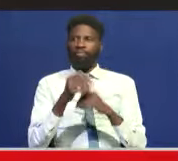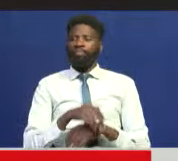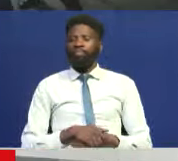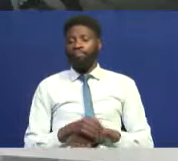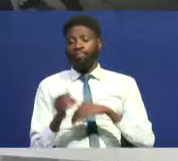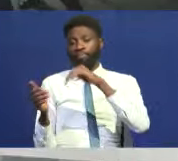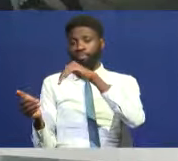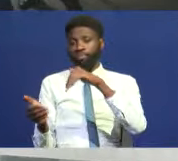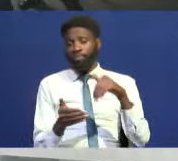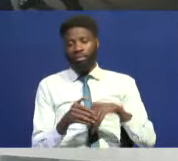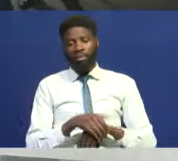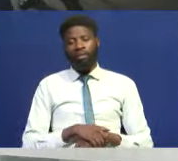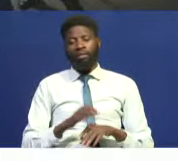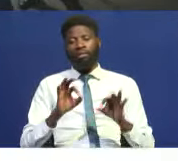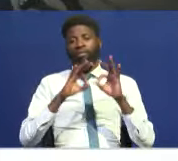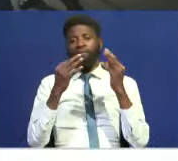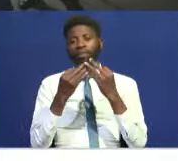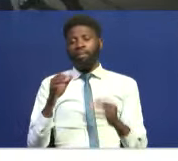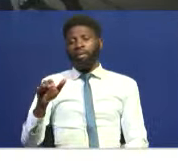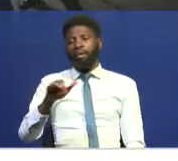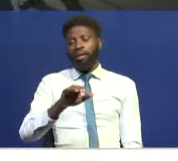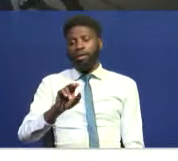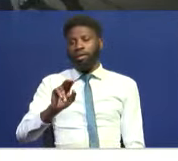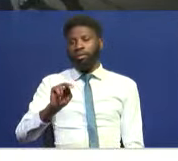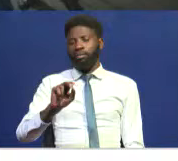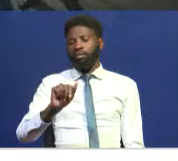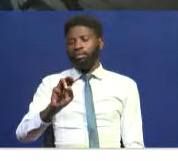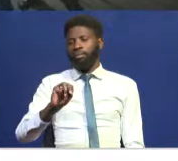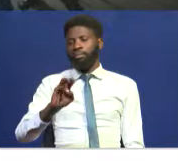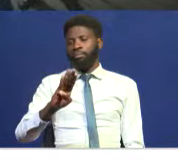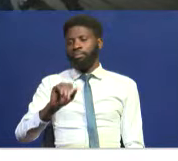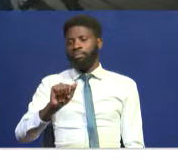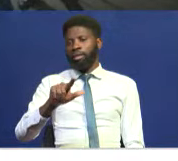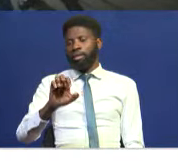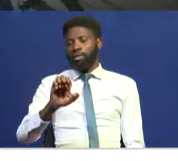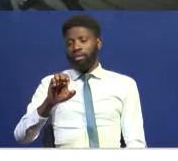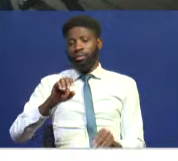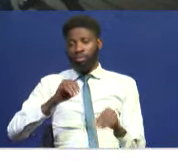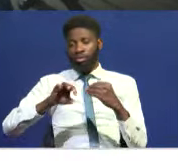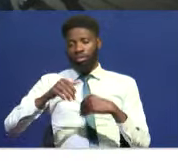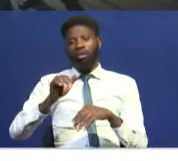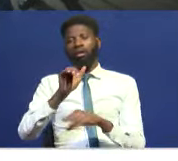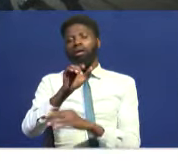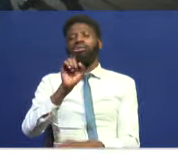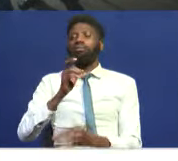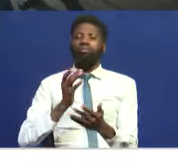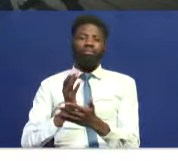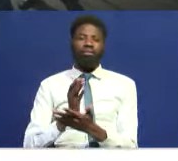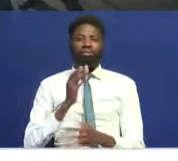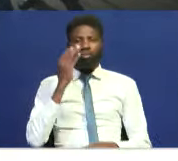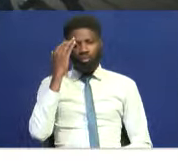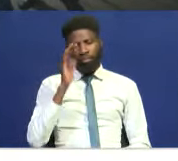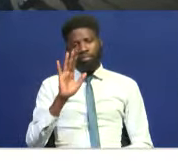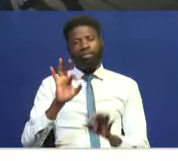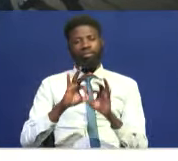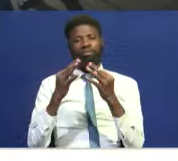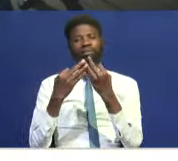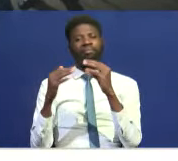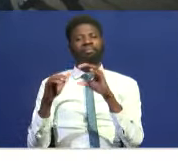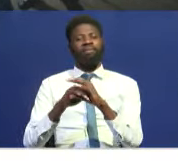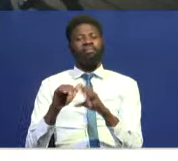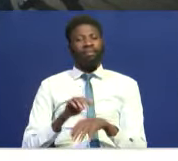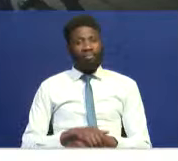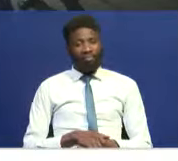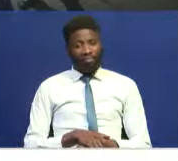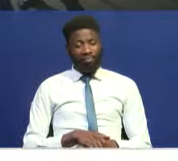A family in Mundebu village, Nambale, in Busia County, is demanding justice for their kin, who was allegedly